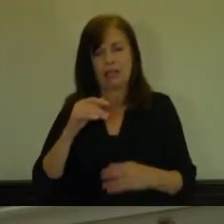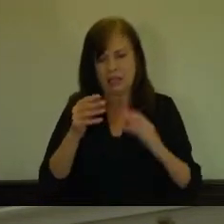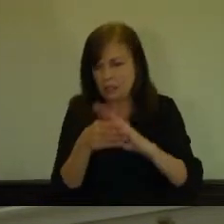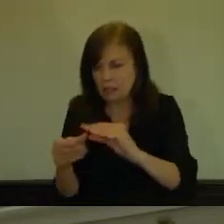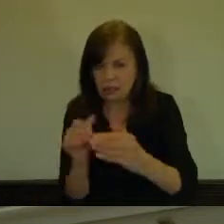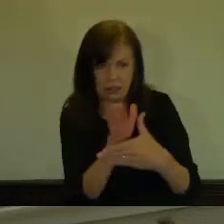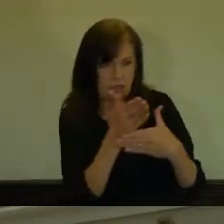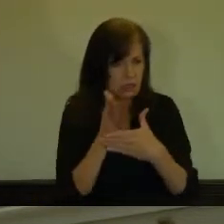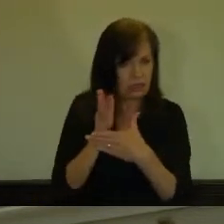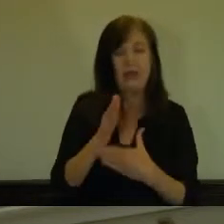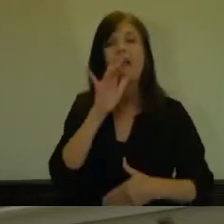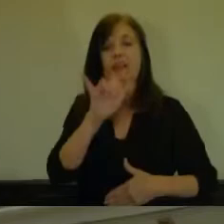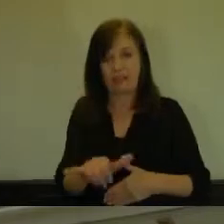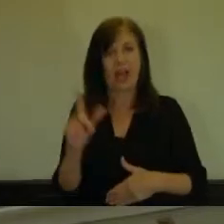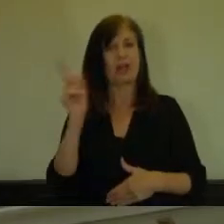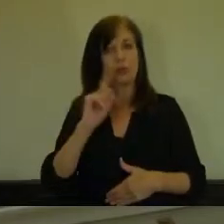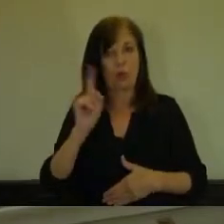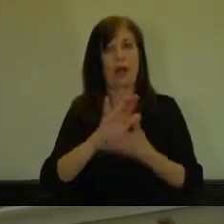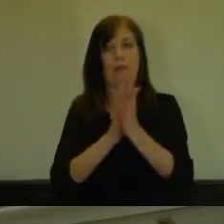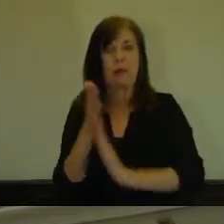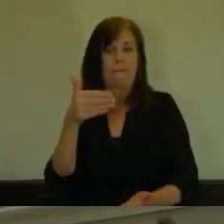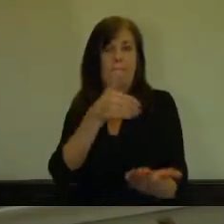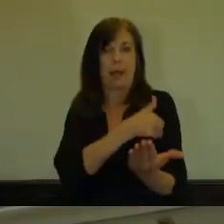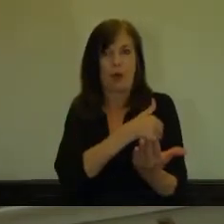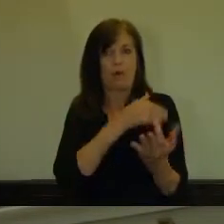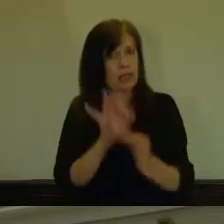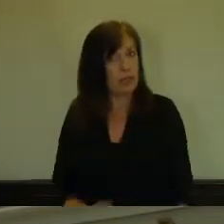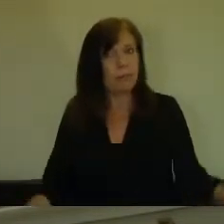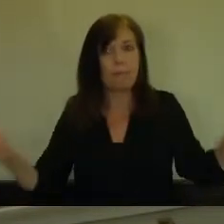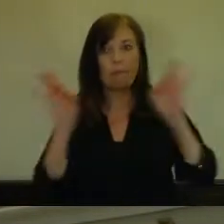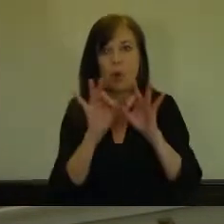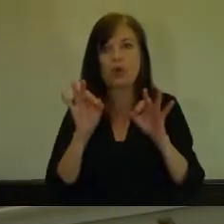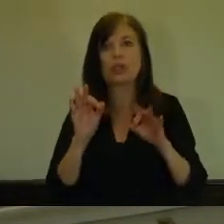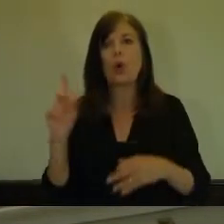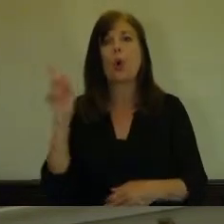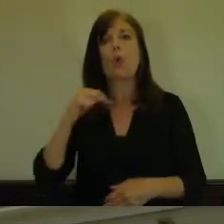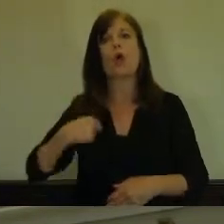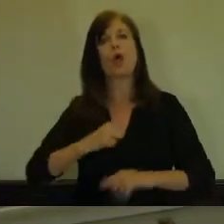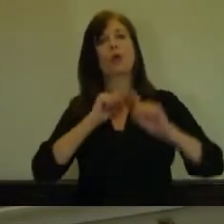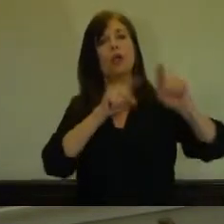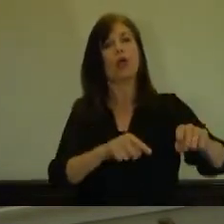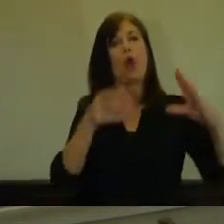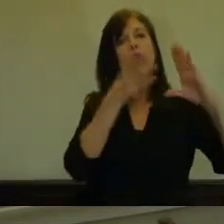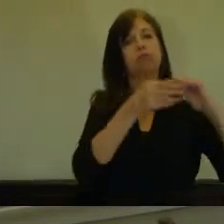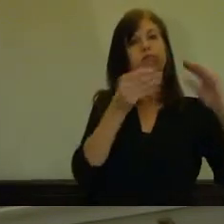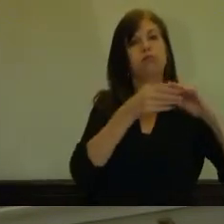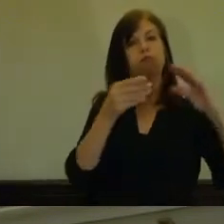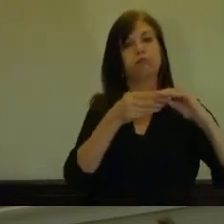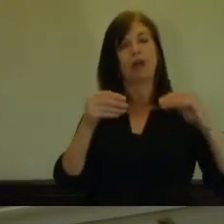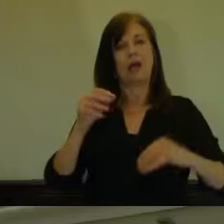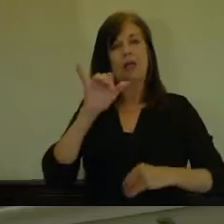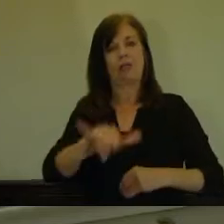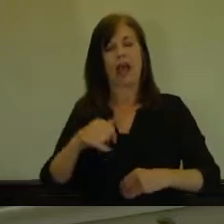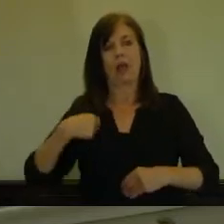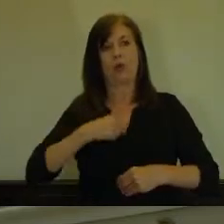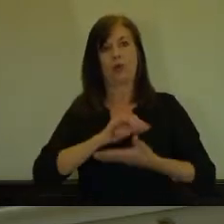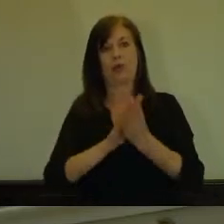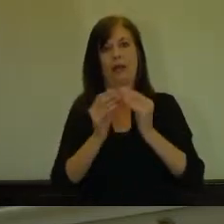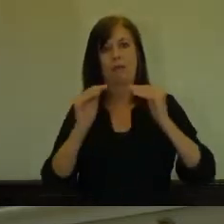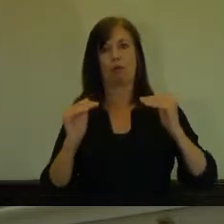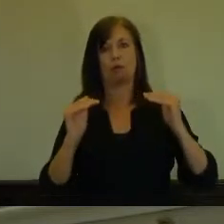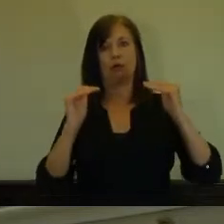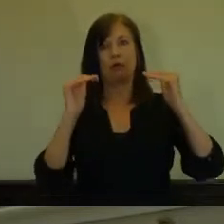that matter. It matters greatly which stories and which spaces we choose to elevate because it forms us as a